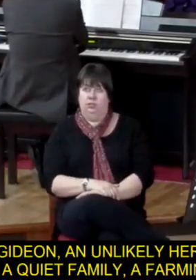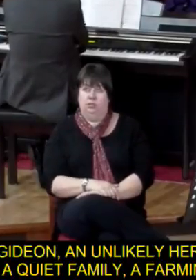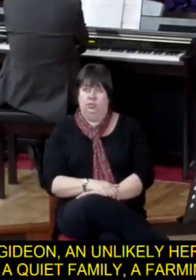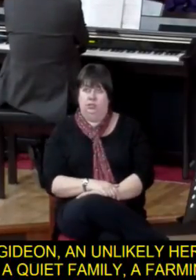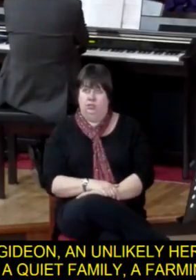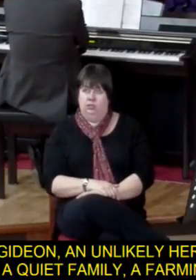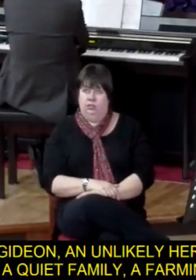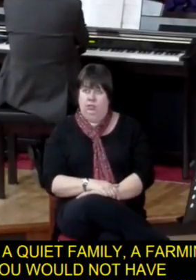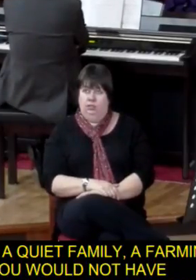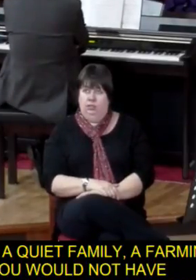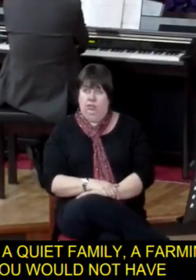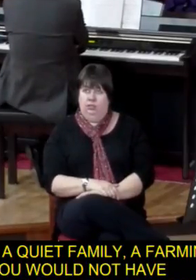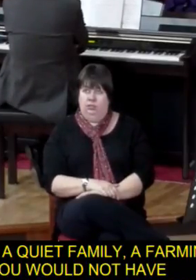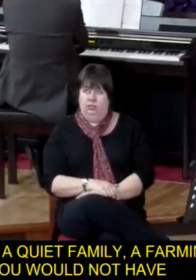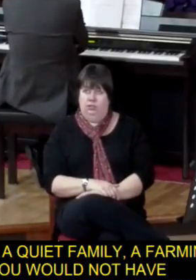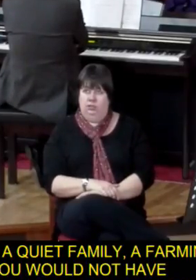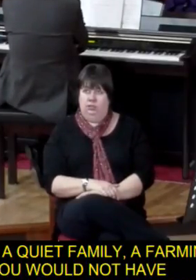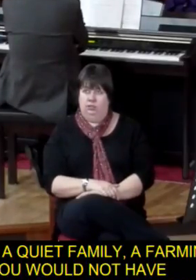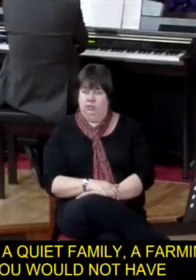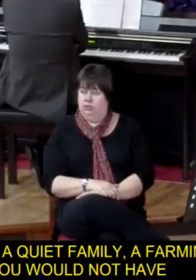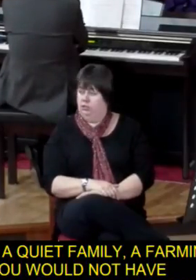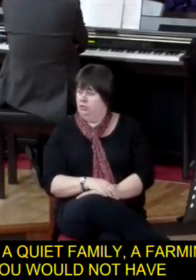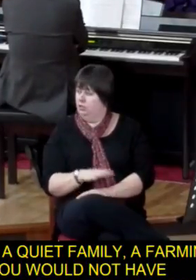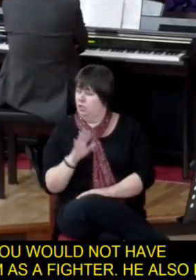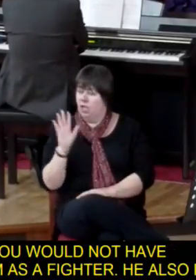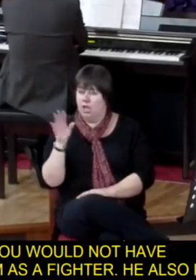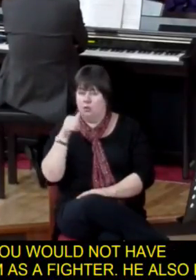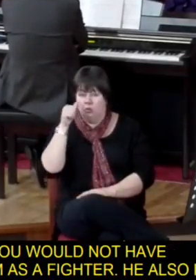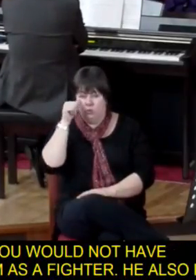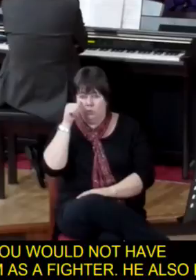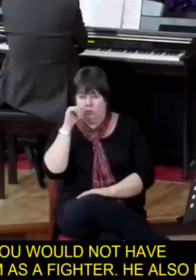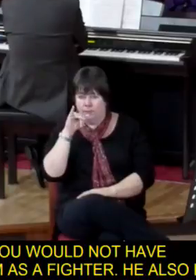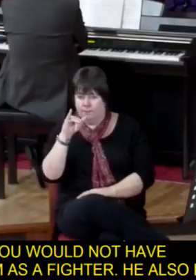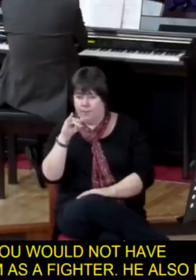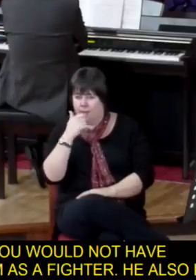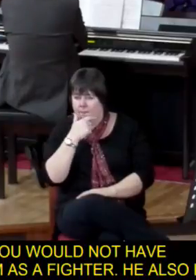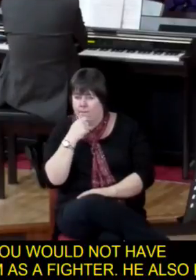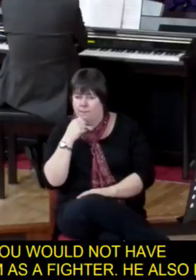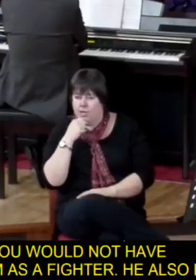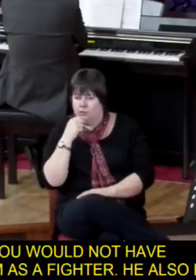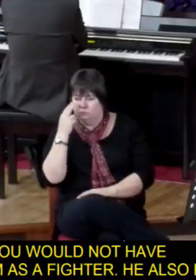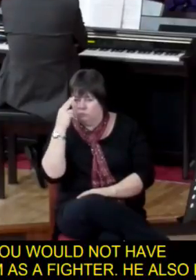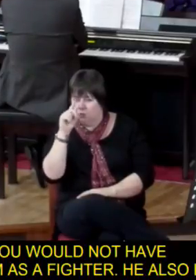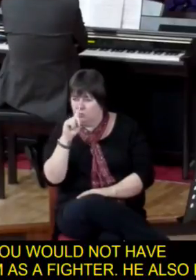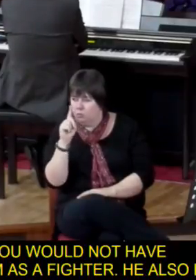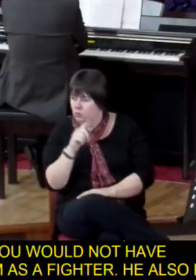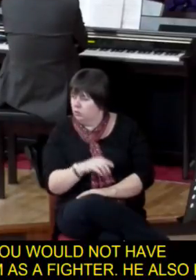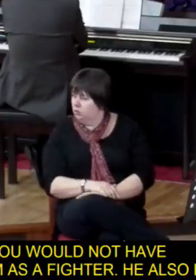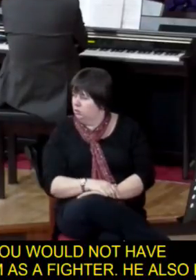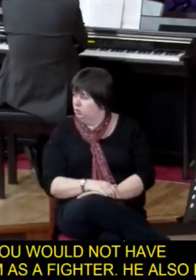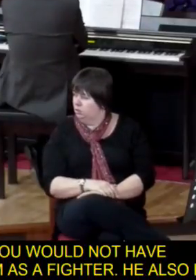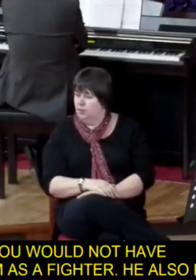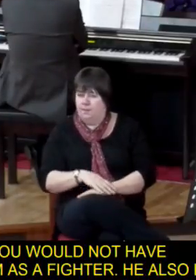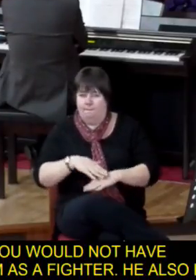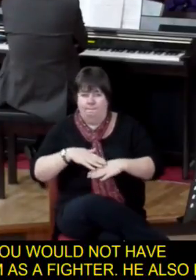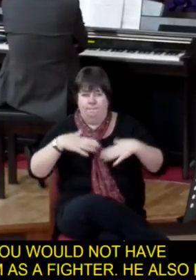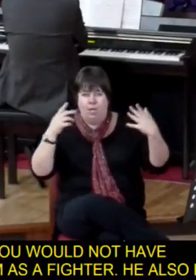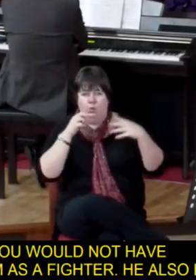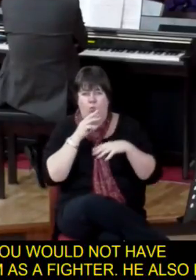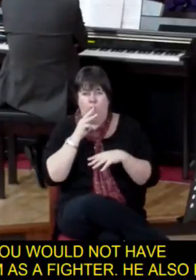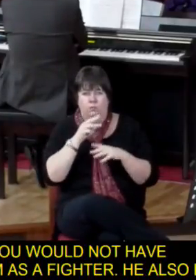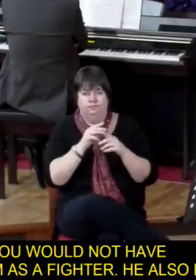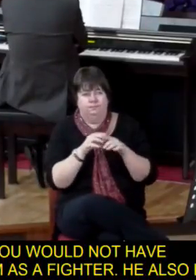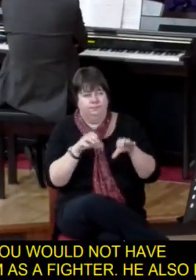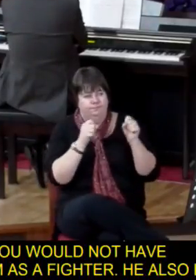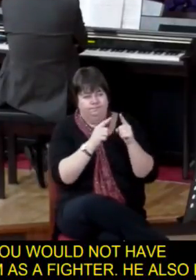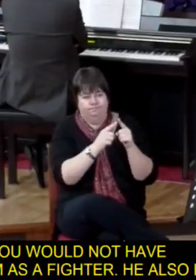battle. Yes. Does anybody know what the bad guys were called? It's a big word. Starts with M. Do